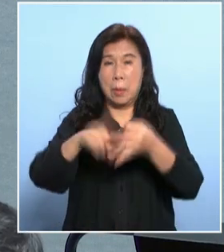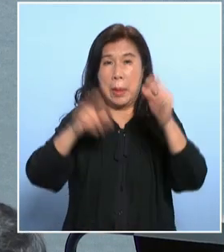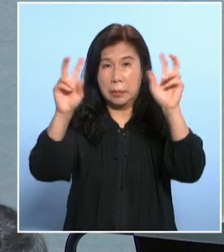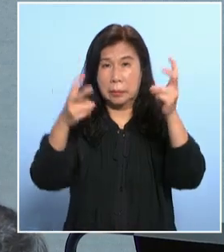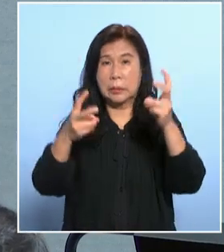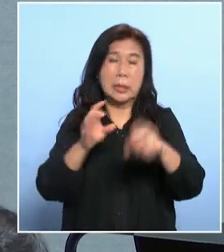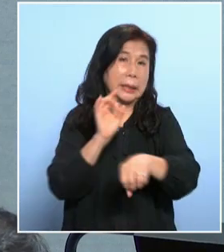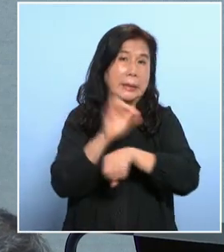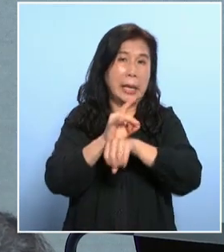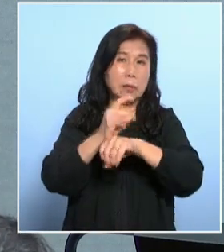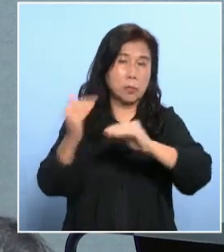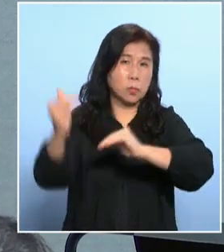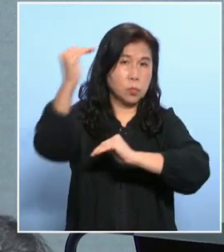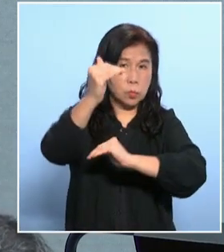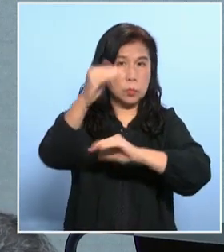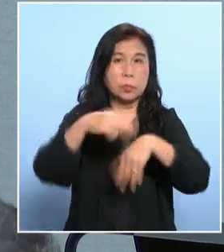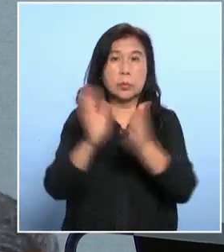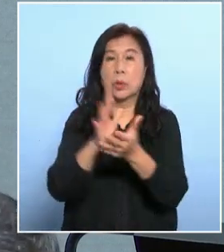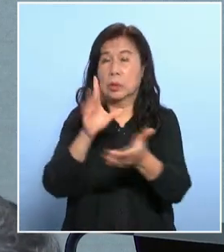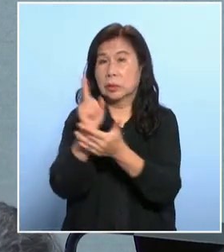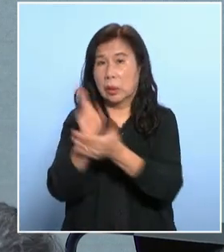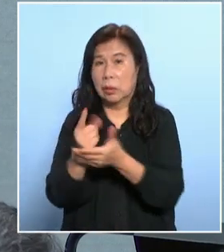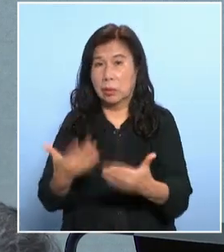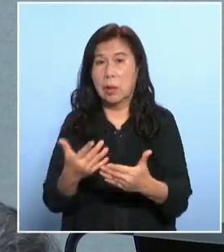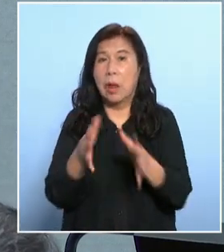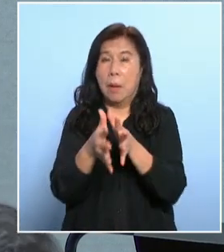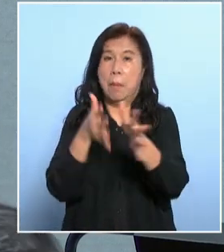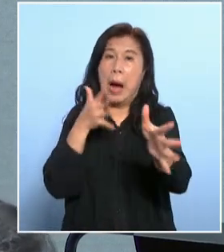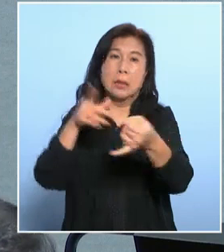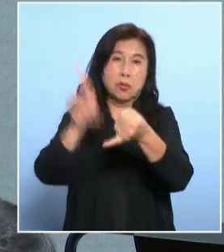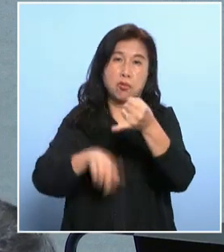that we should accord priority to this issue of mental health.